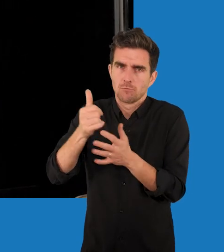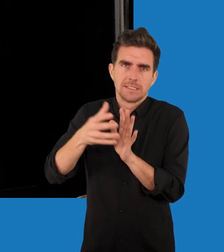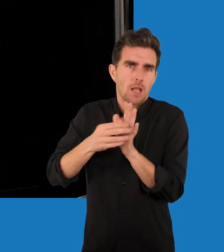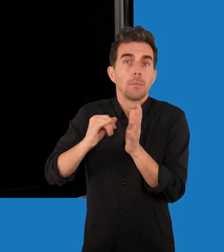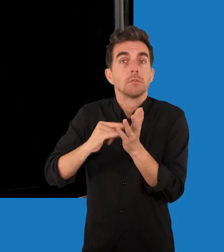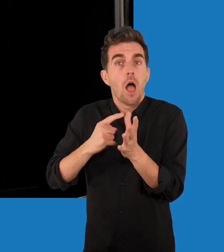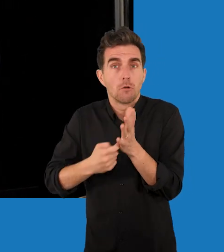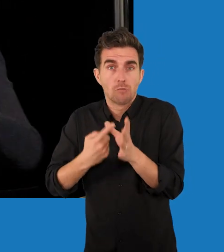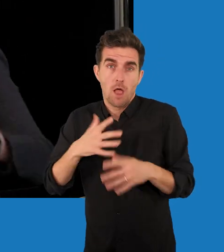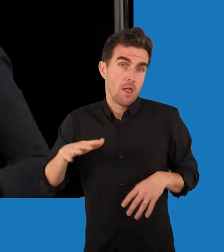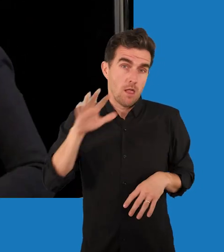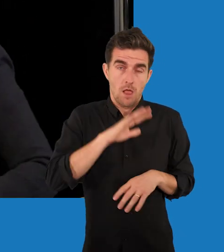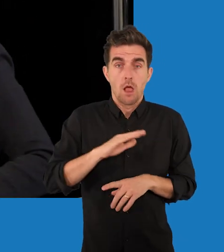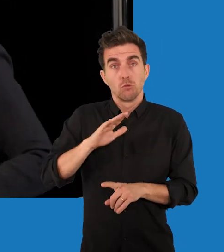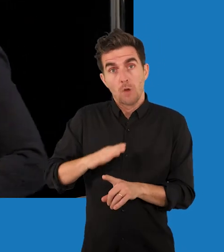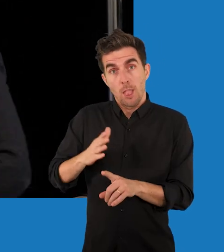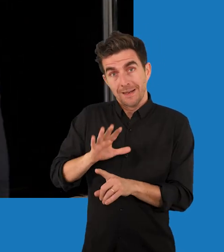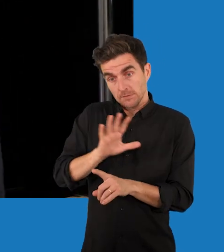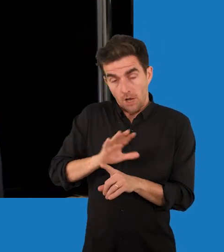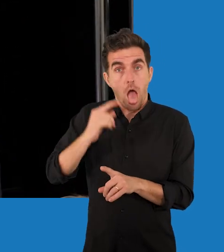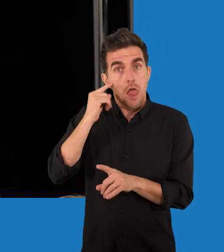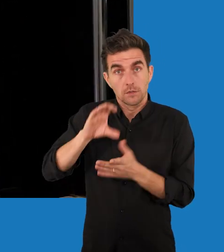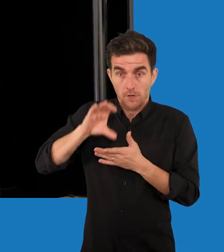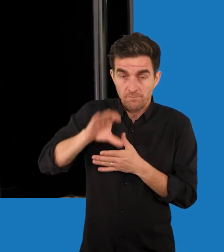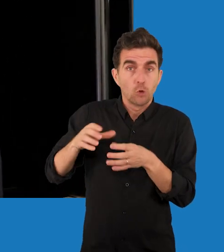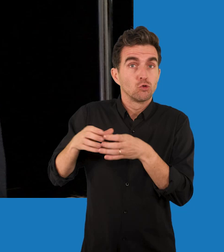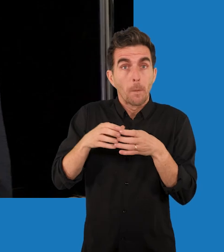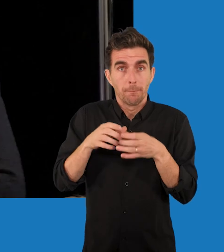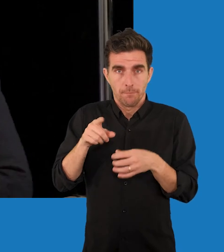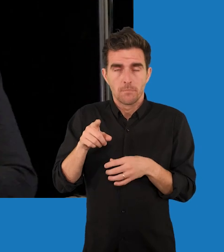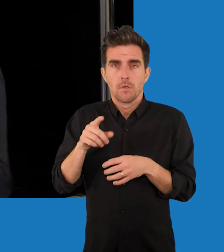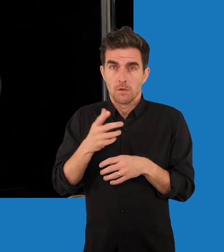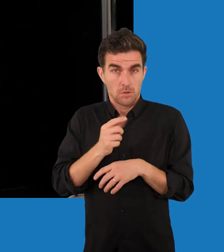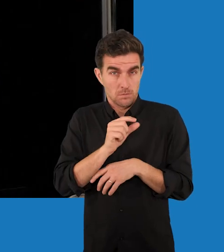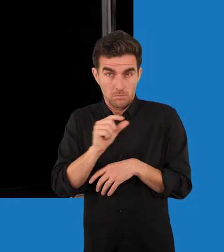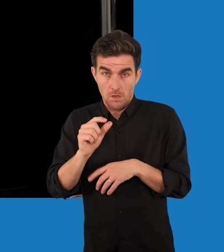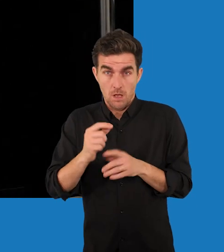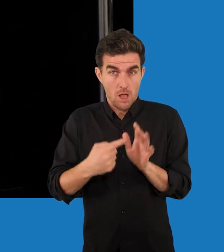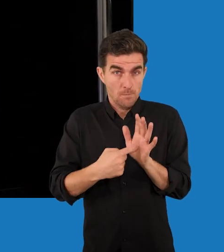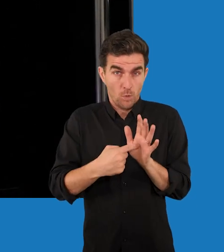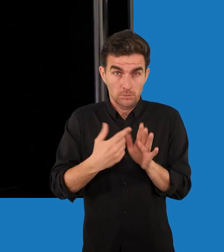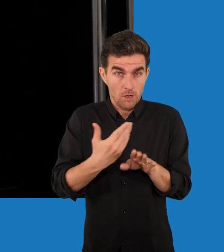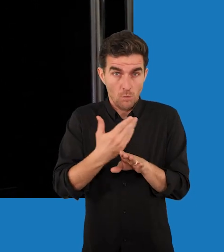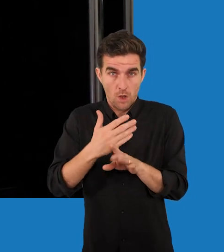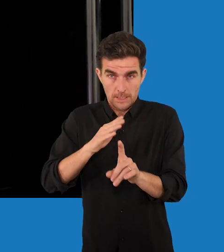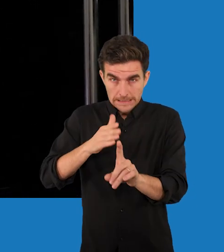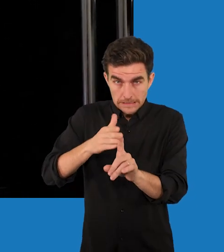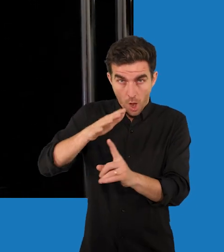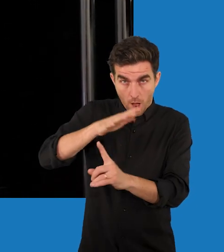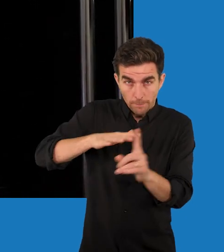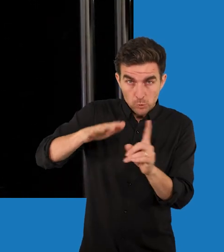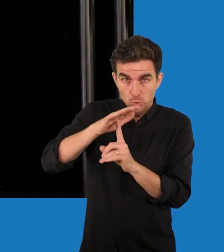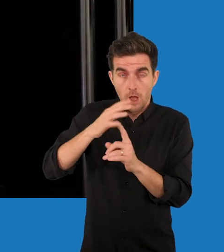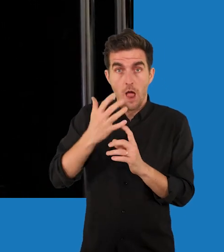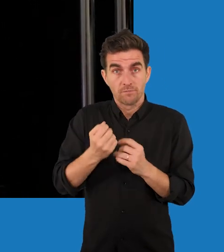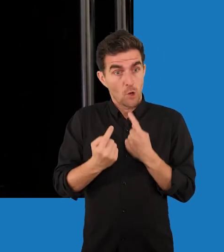example. Sarah and all of the networks we have across Southwest London, funding groups to do really small pieces of important work